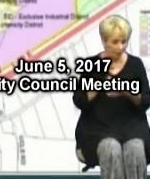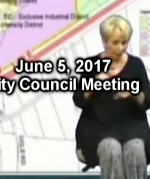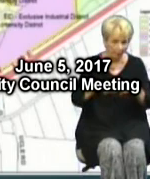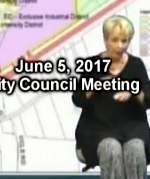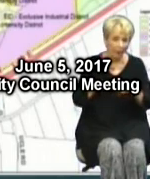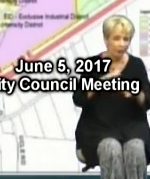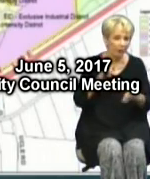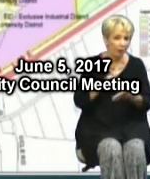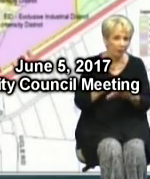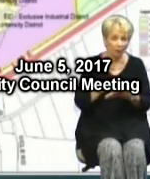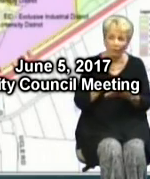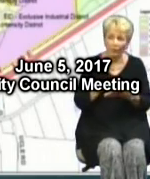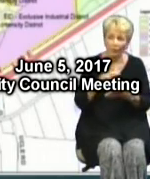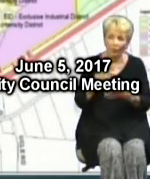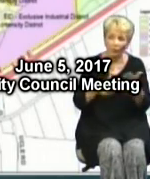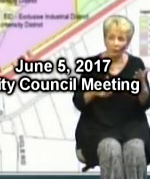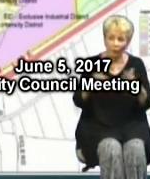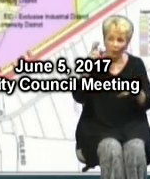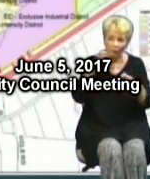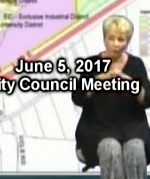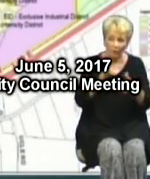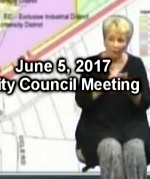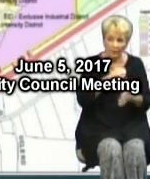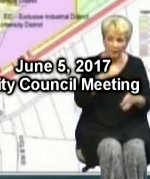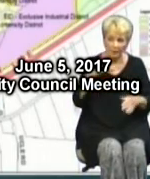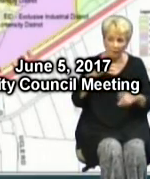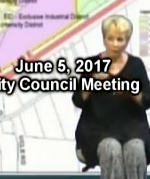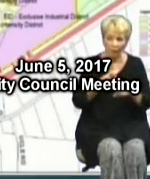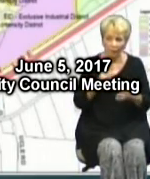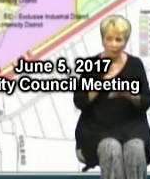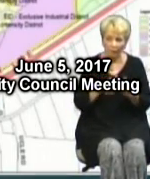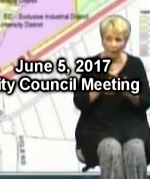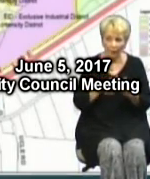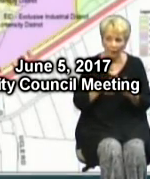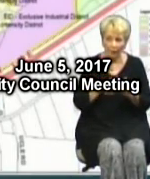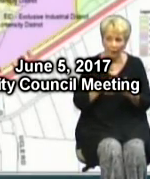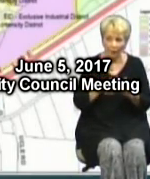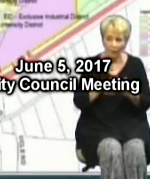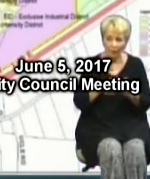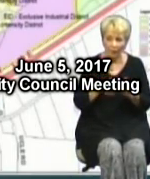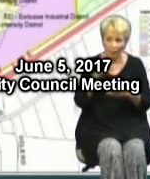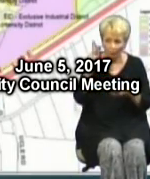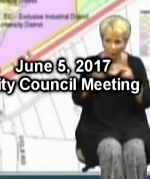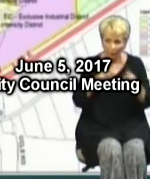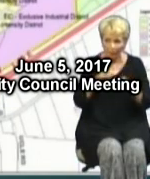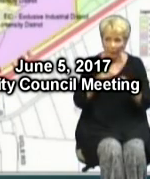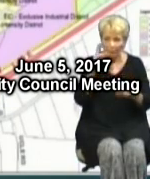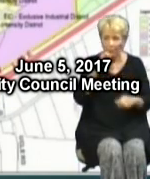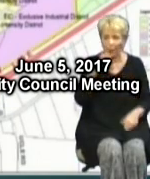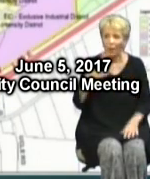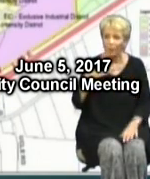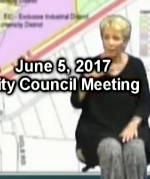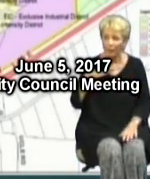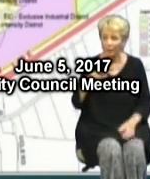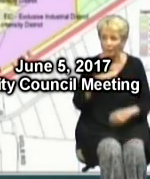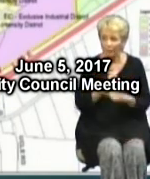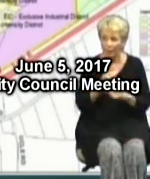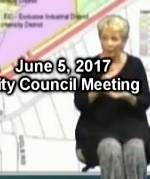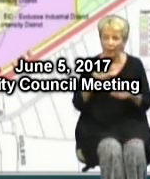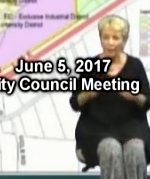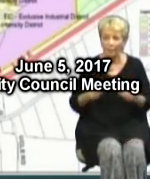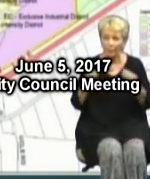on the what they heard from staff and what they heard from residents and the applicant, they made a